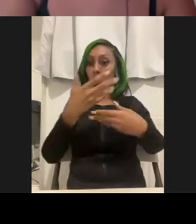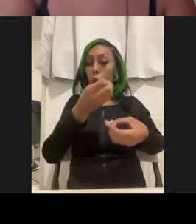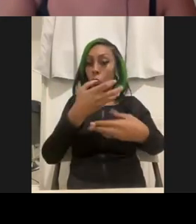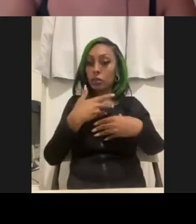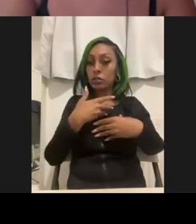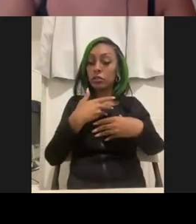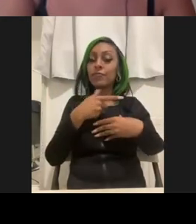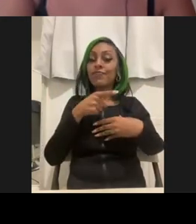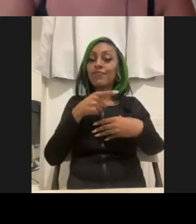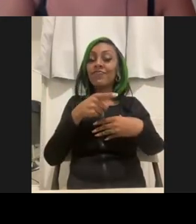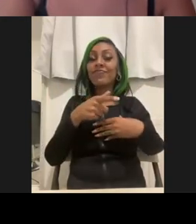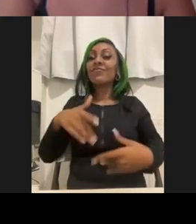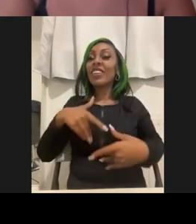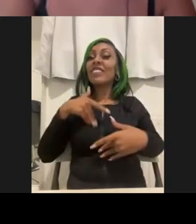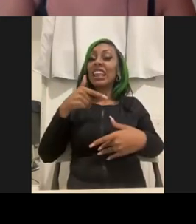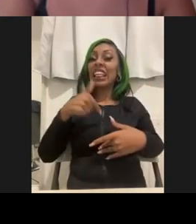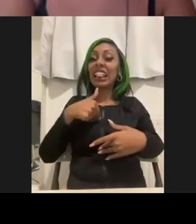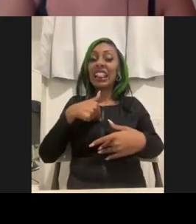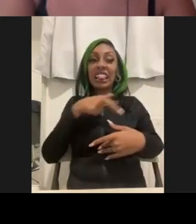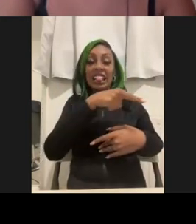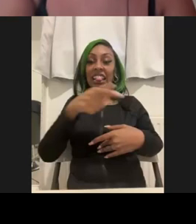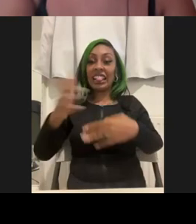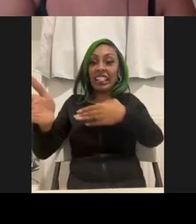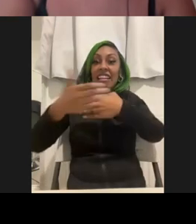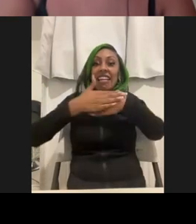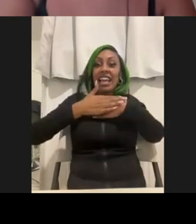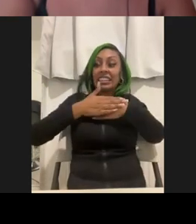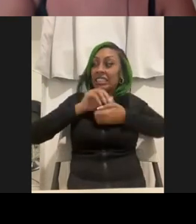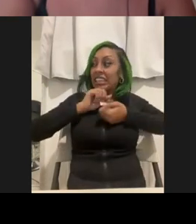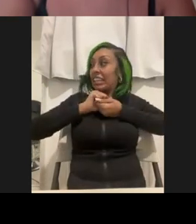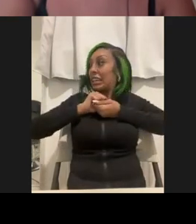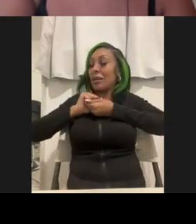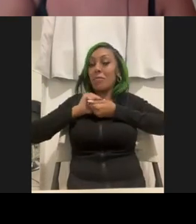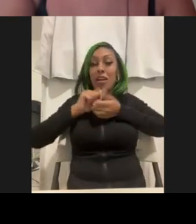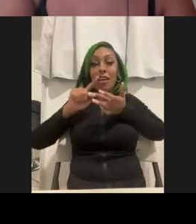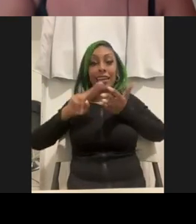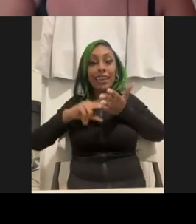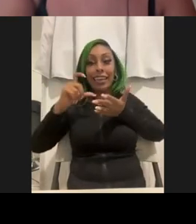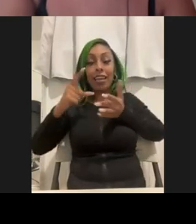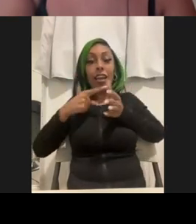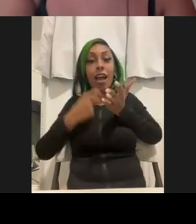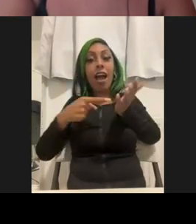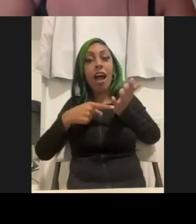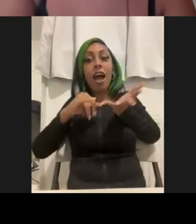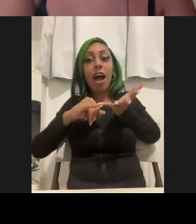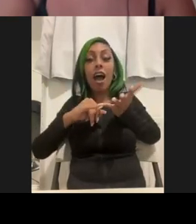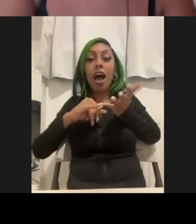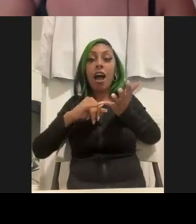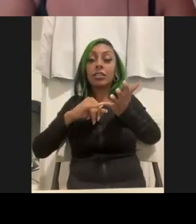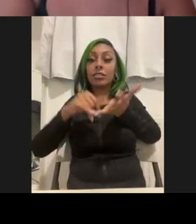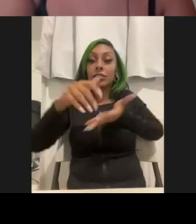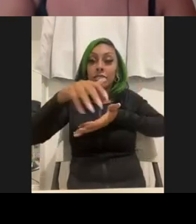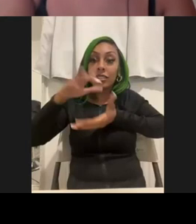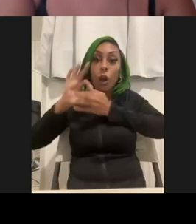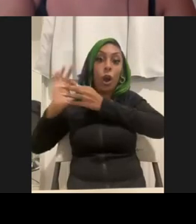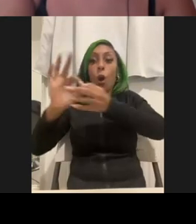that, as with other kinds of gatekeepers, in the case of Inc. Arts cohort, usually commissioners or similar